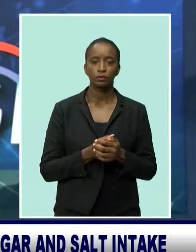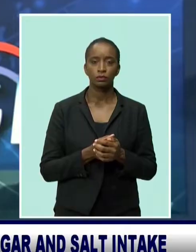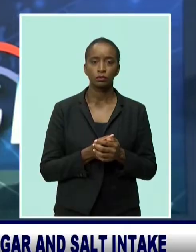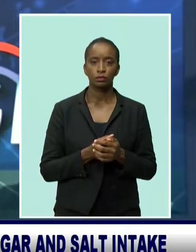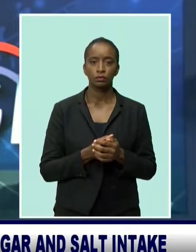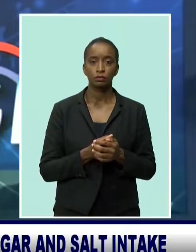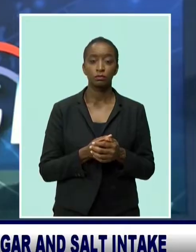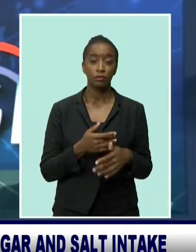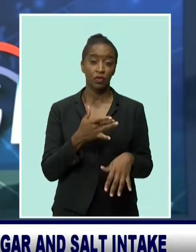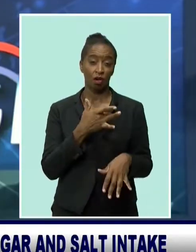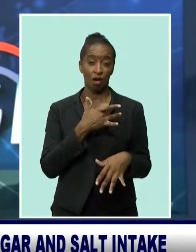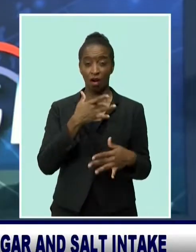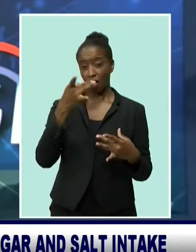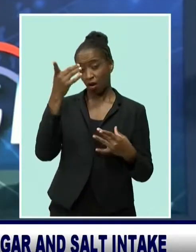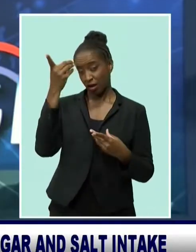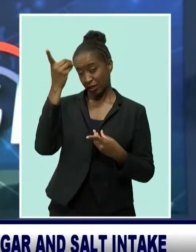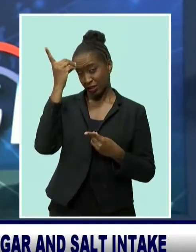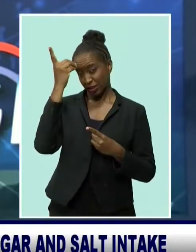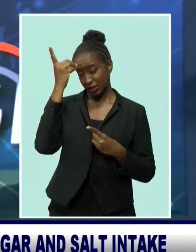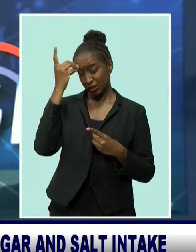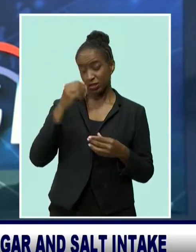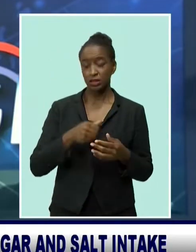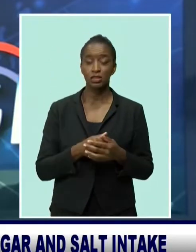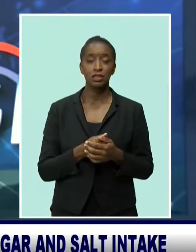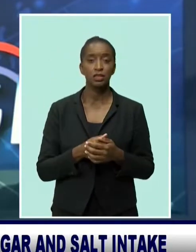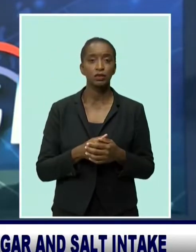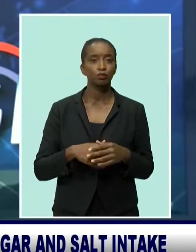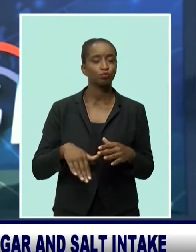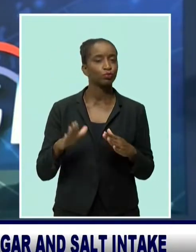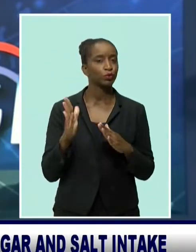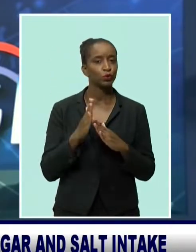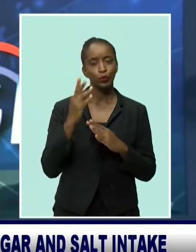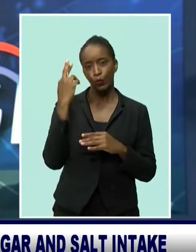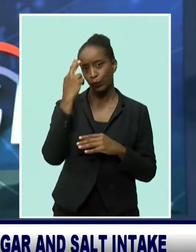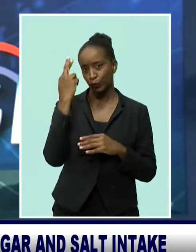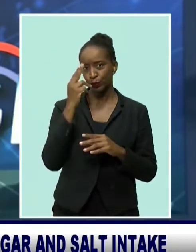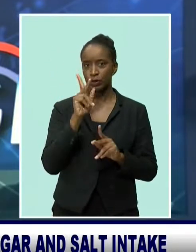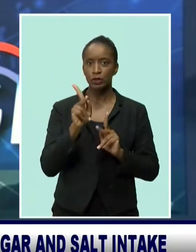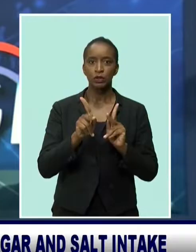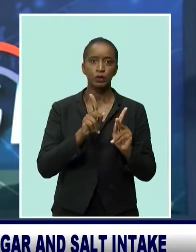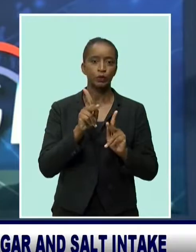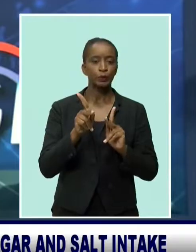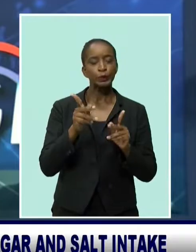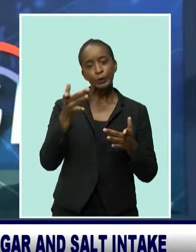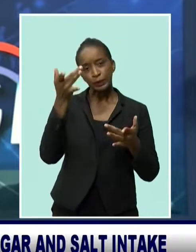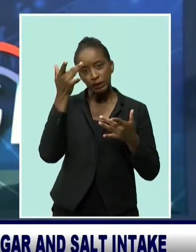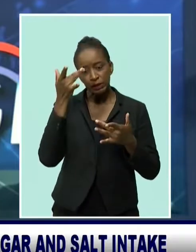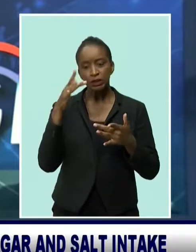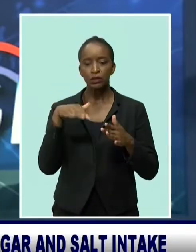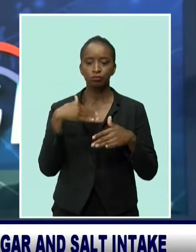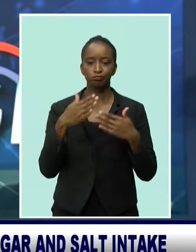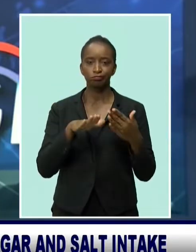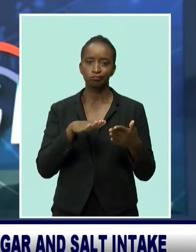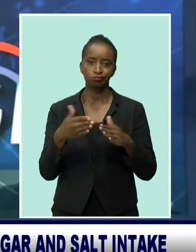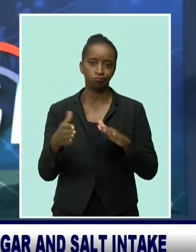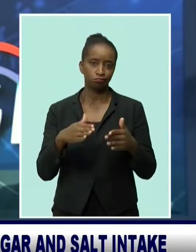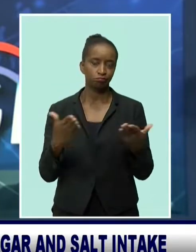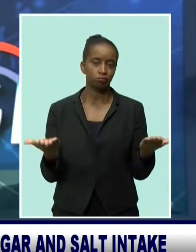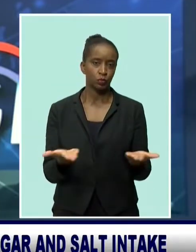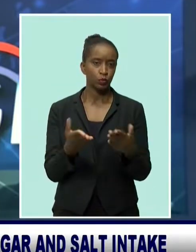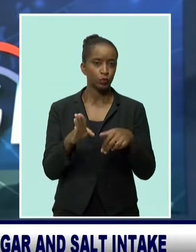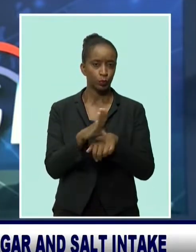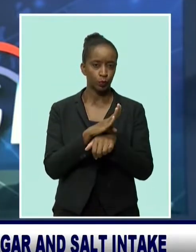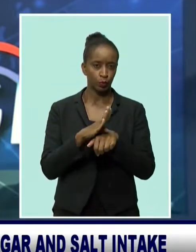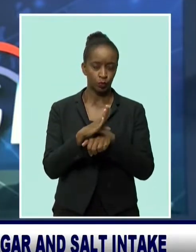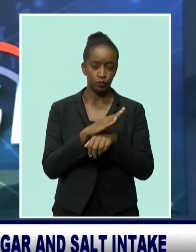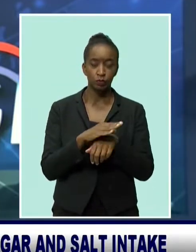Cardiovascular diseases have been identified as the major causes of morbidity and mortality in Barbados, and the Ministry of Health and Wellness will